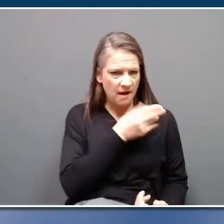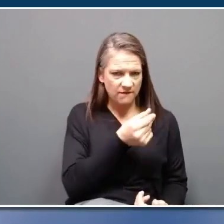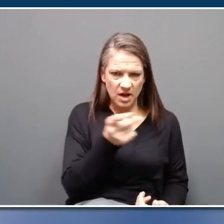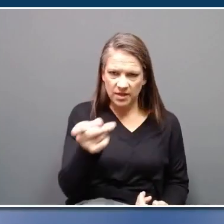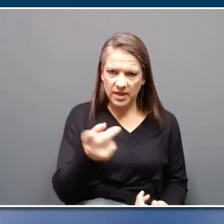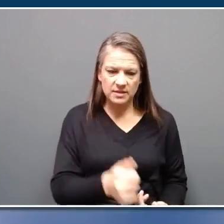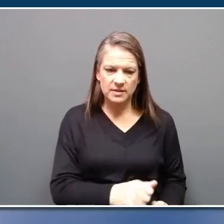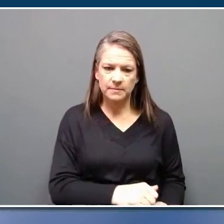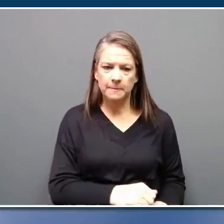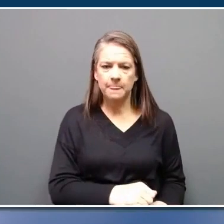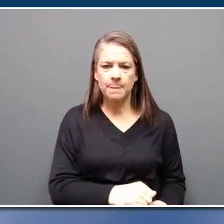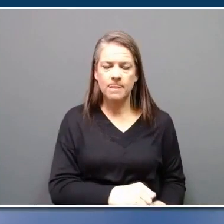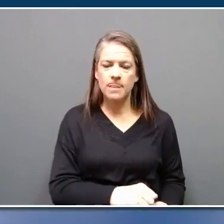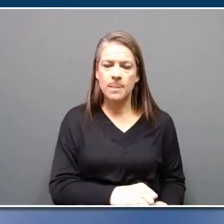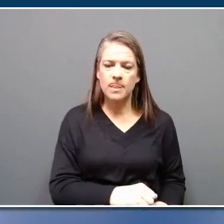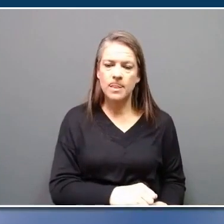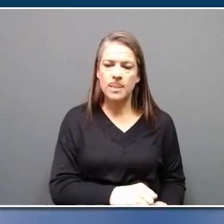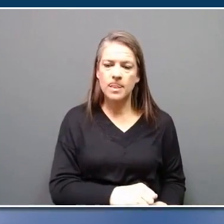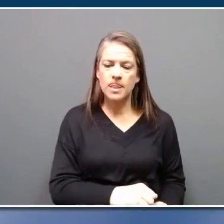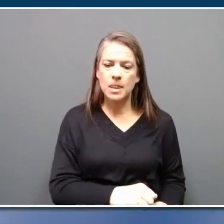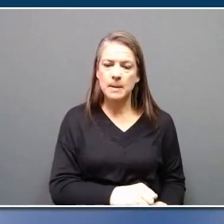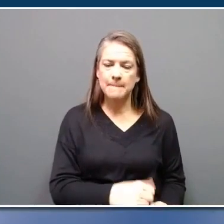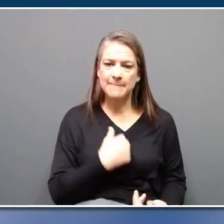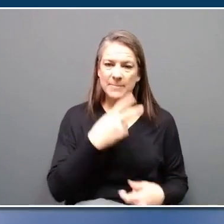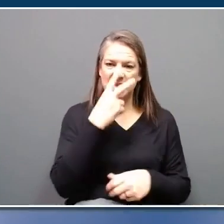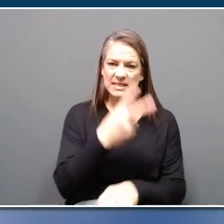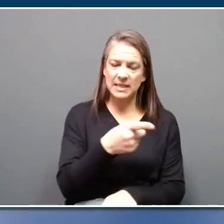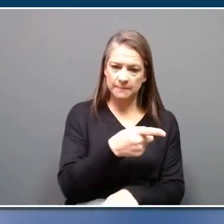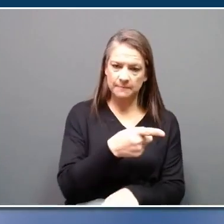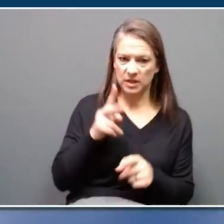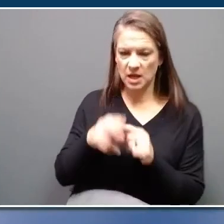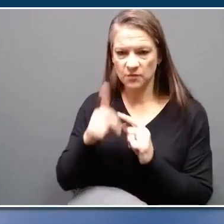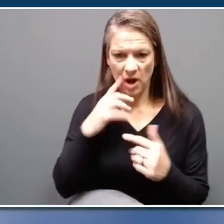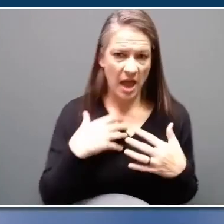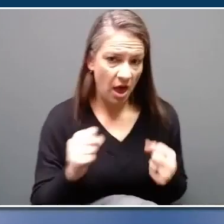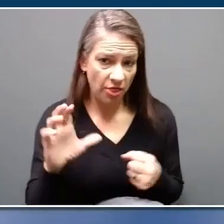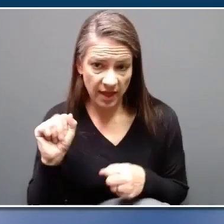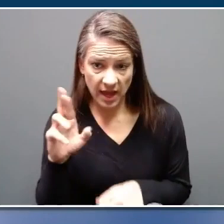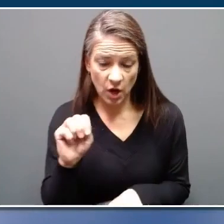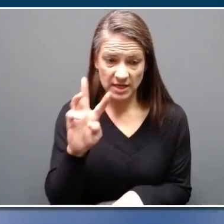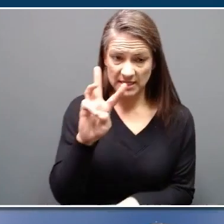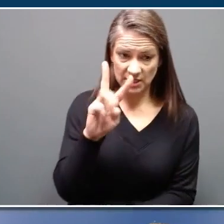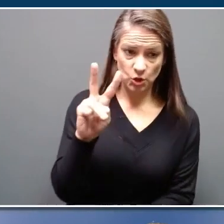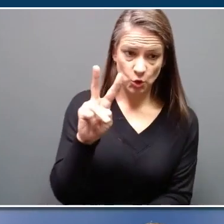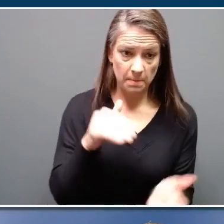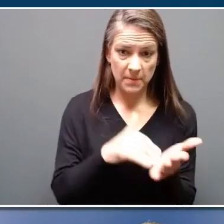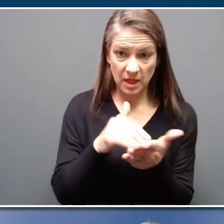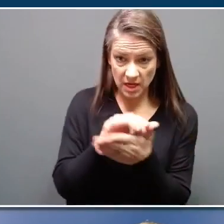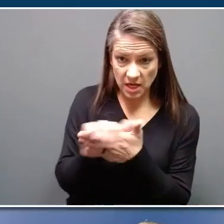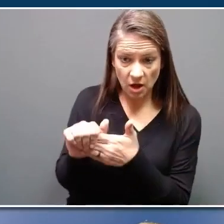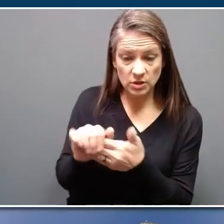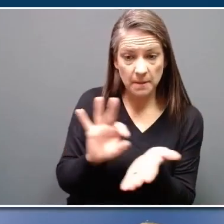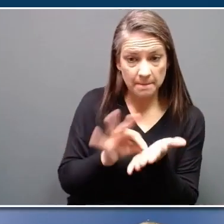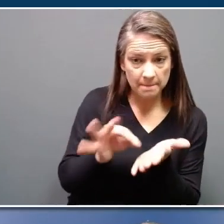budget. We also see real cuts to health care. That's $62 million in Medicaid.